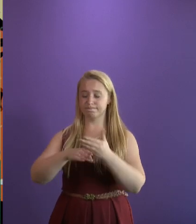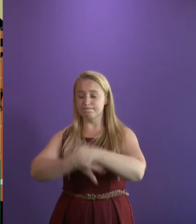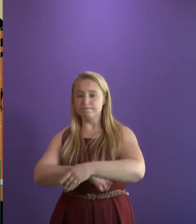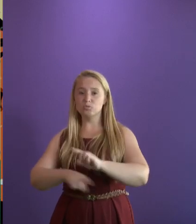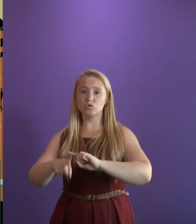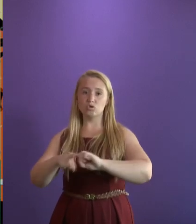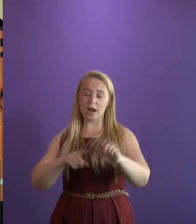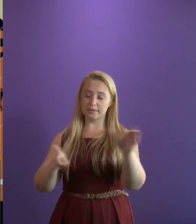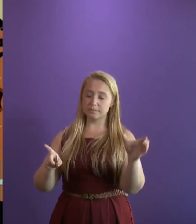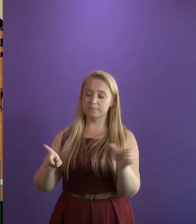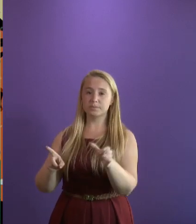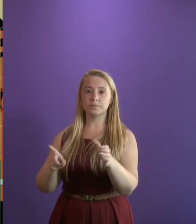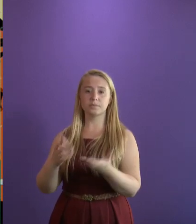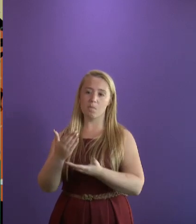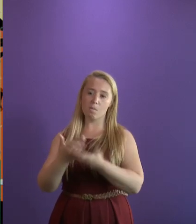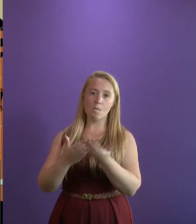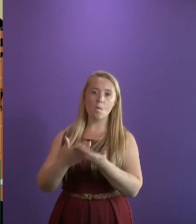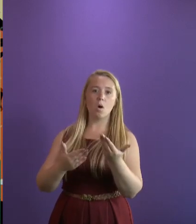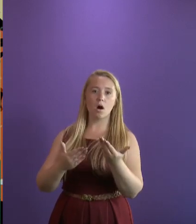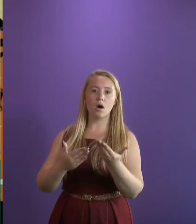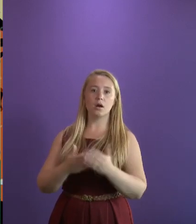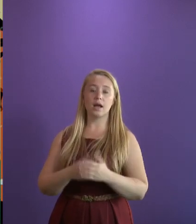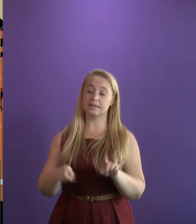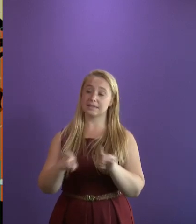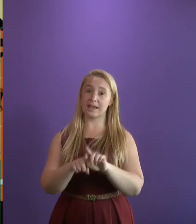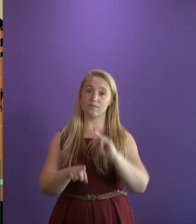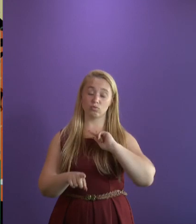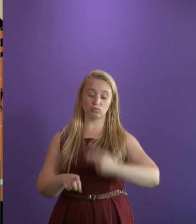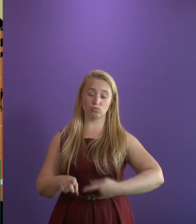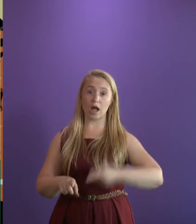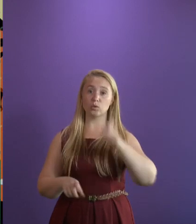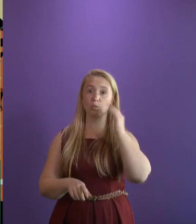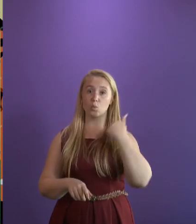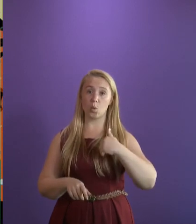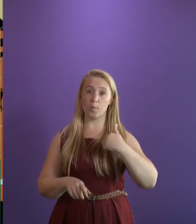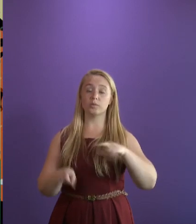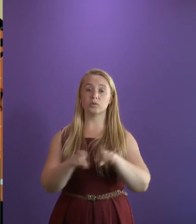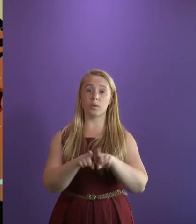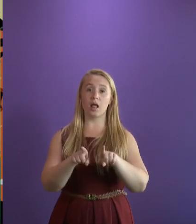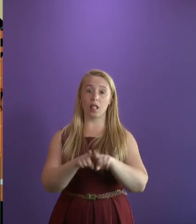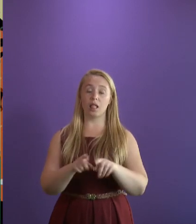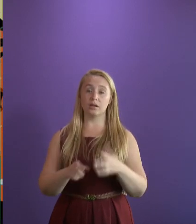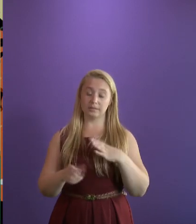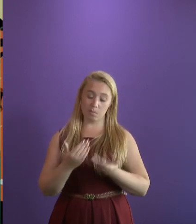change. And the same applies to trans women. And, you know,